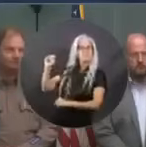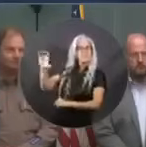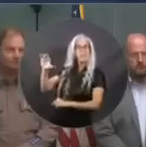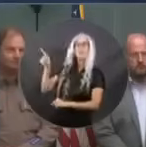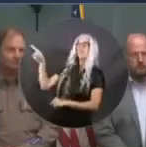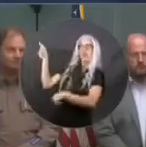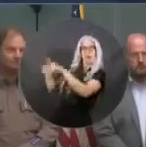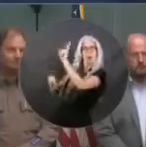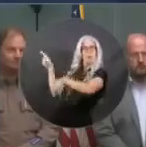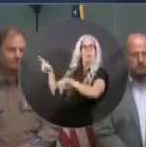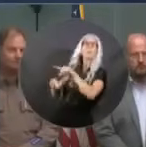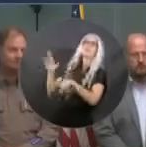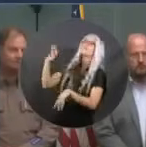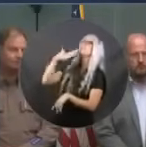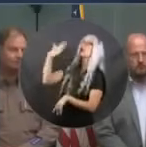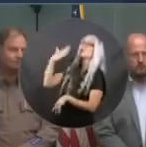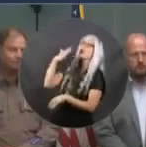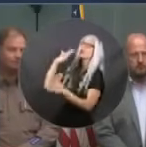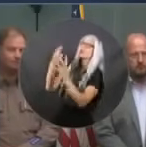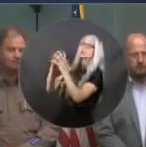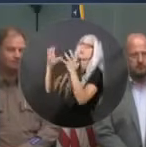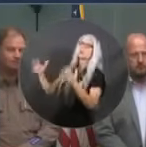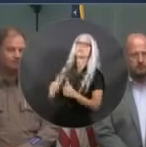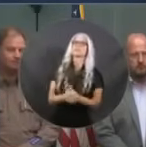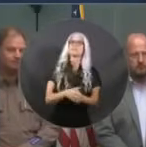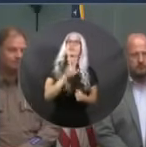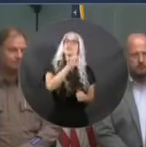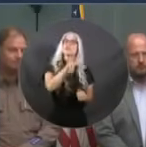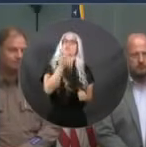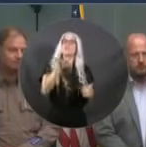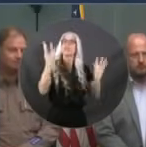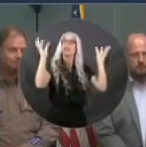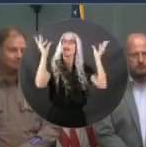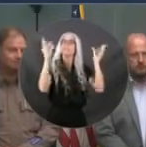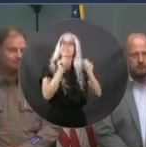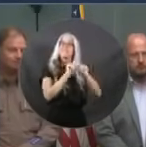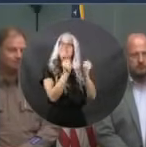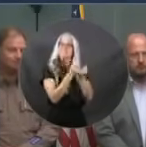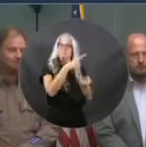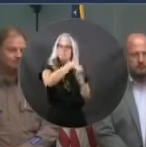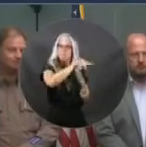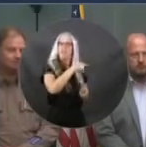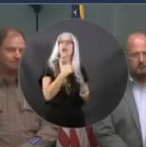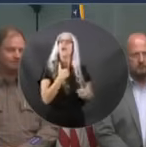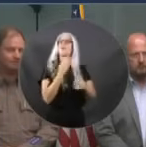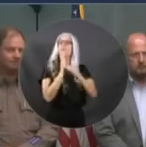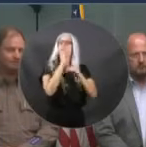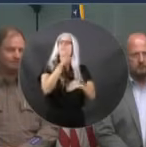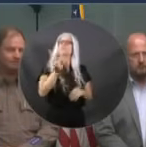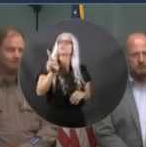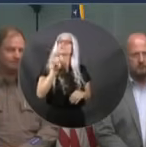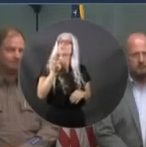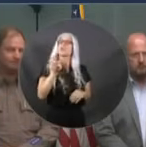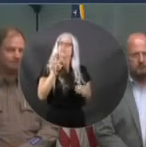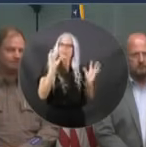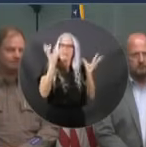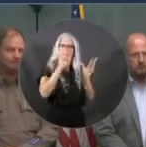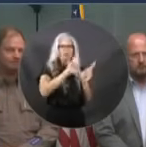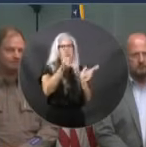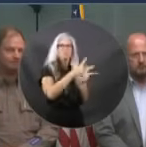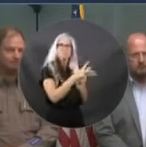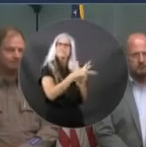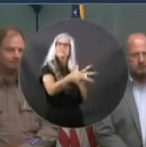have called up 33 ambulance strike teams with over 200 ambulances that are ready to surge in any of the impacted areas.